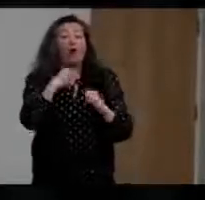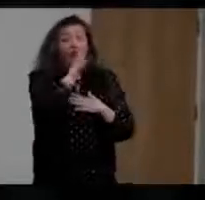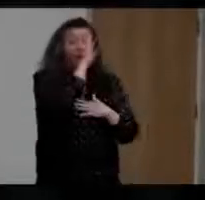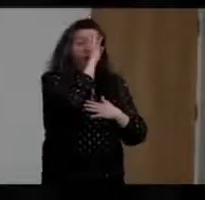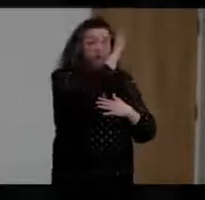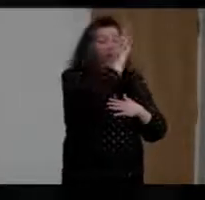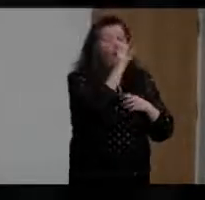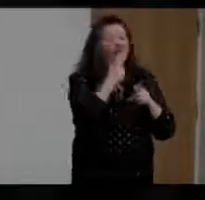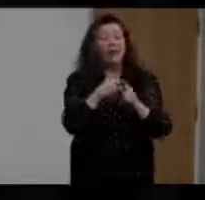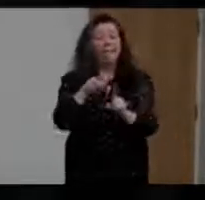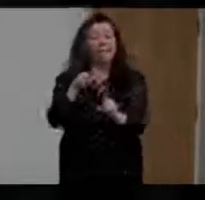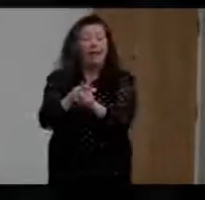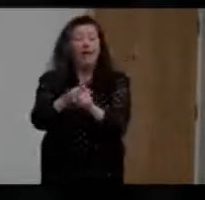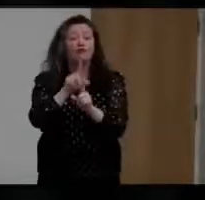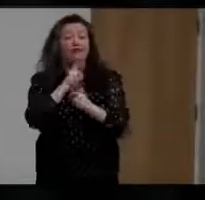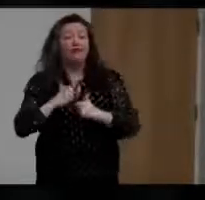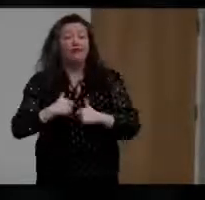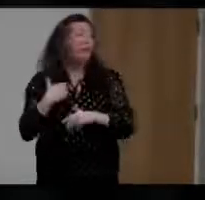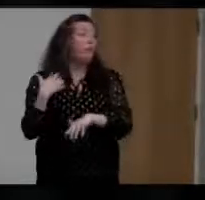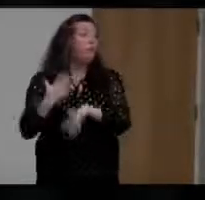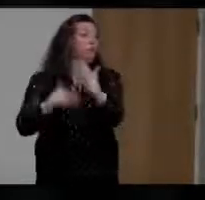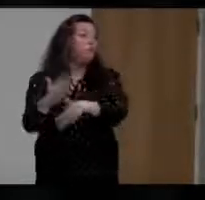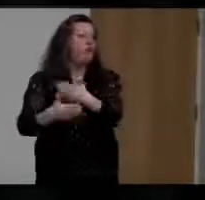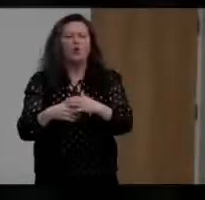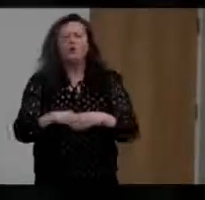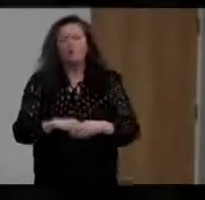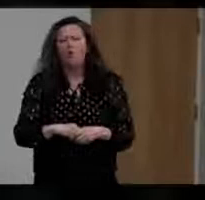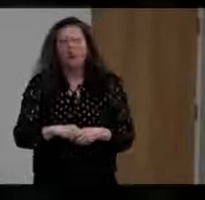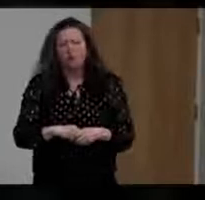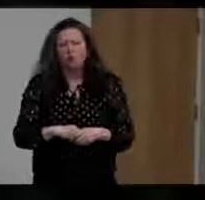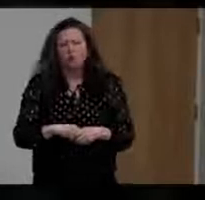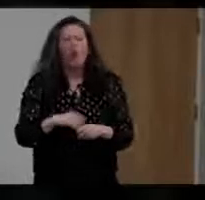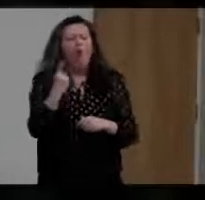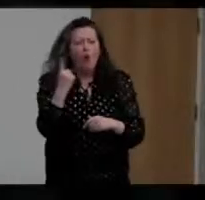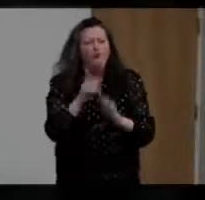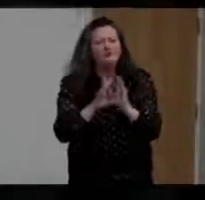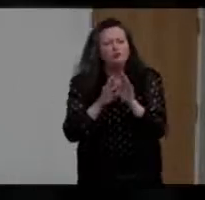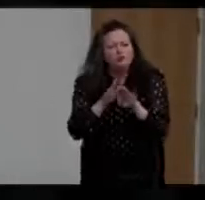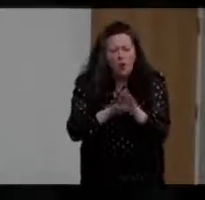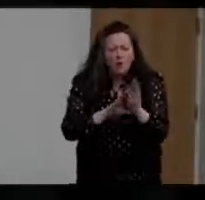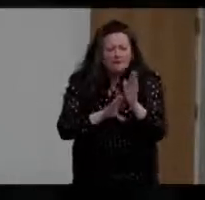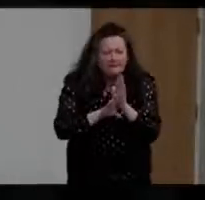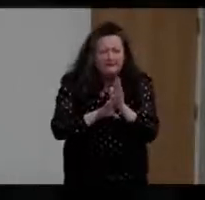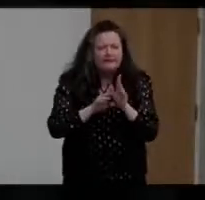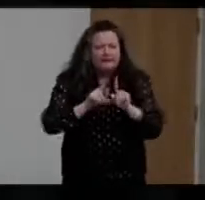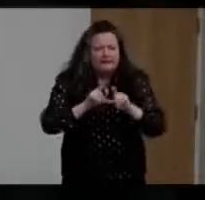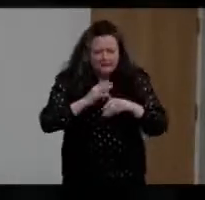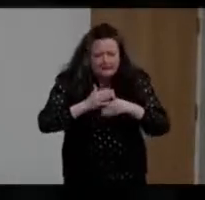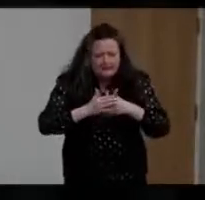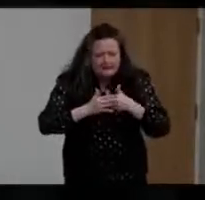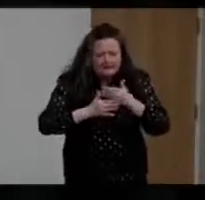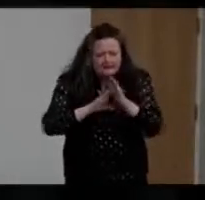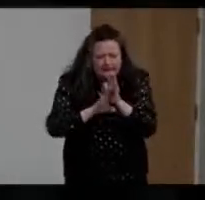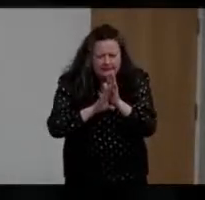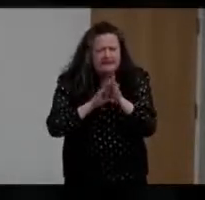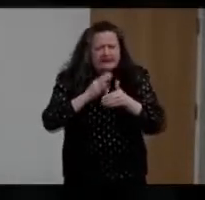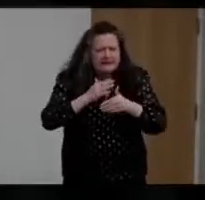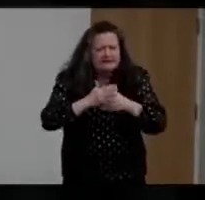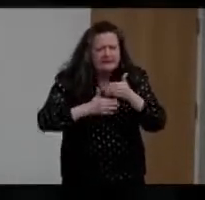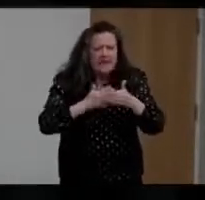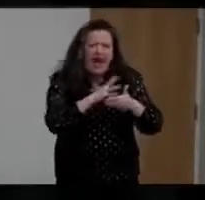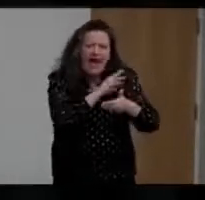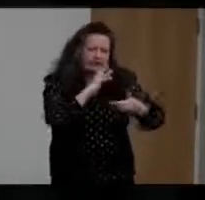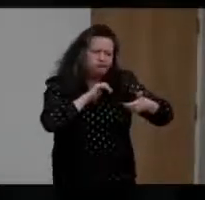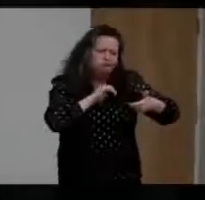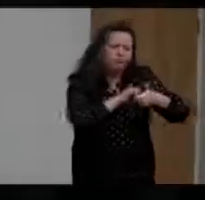death decisions. That just doesn't happen in hospitals, again, because of the legal liability and the culture. So it's a real process of working closely with